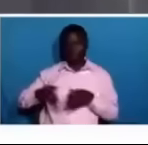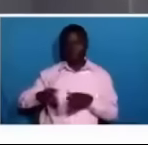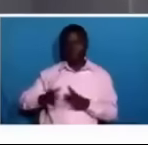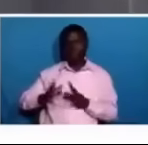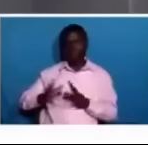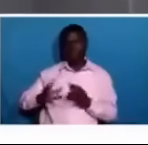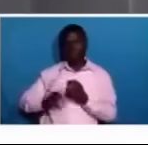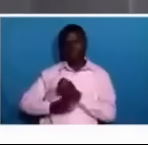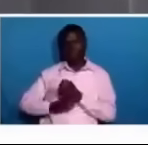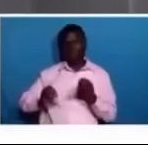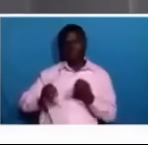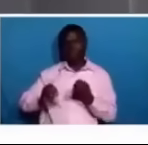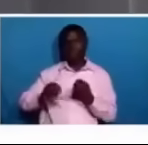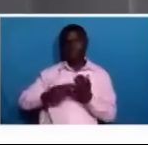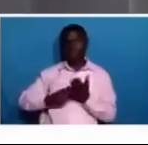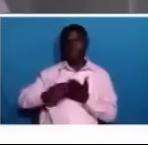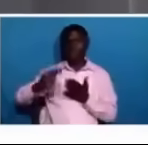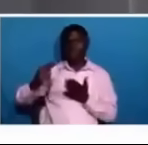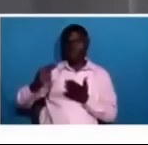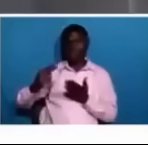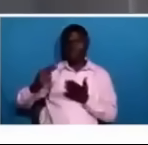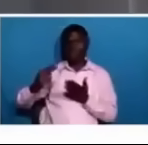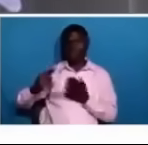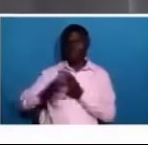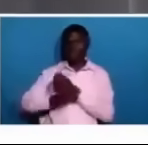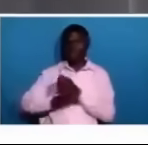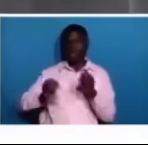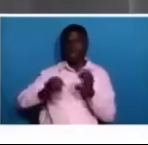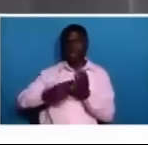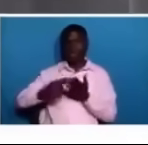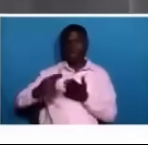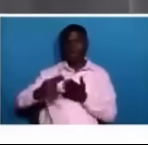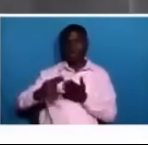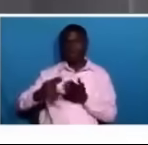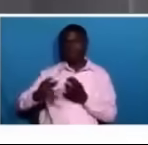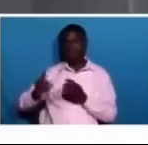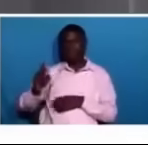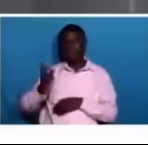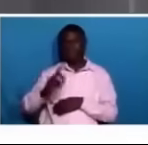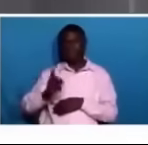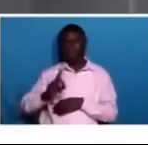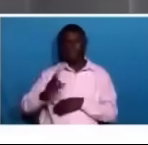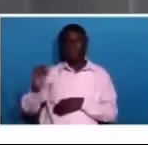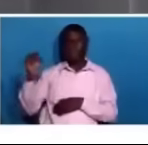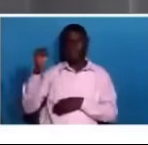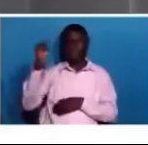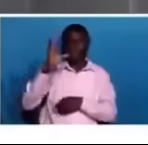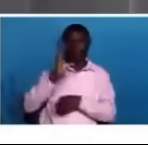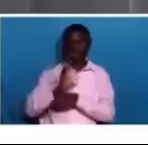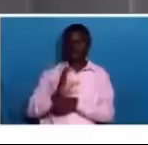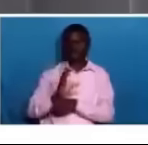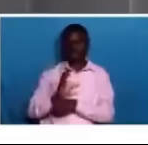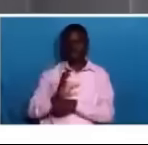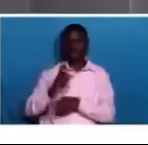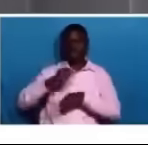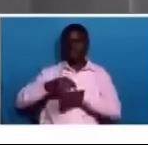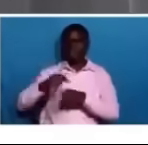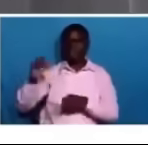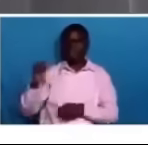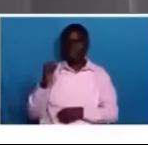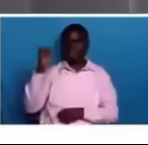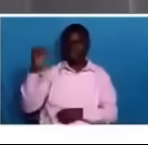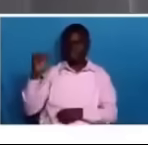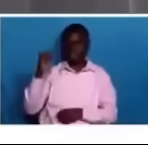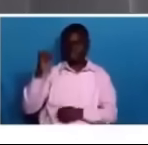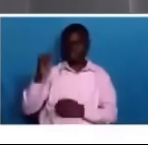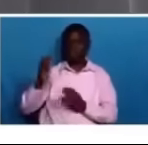there is unholy. There is what is political and there is what is church. When politicians want to